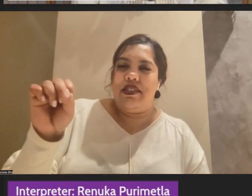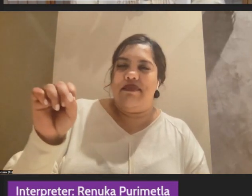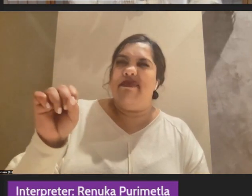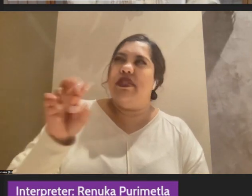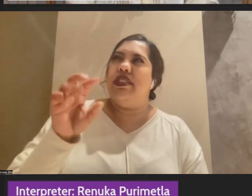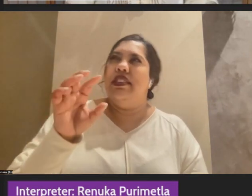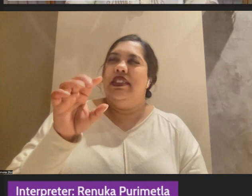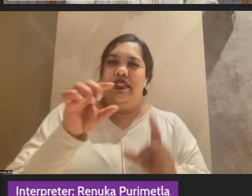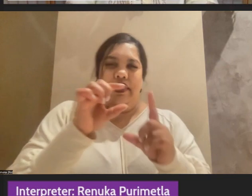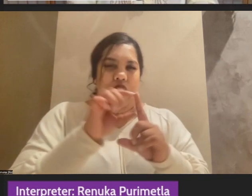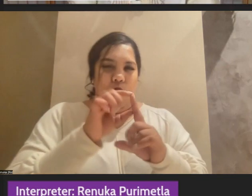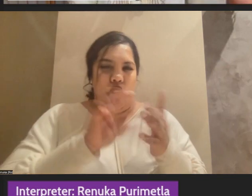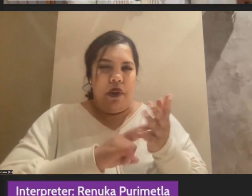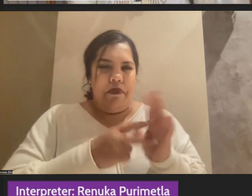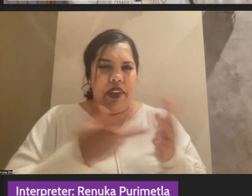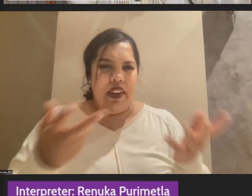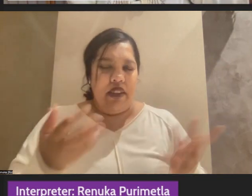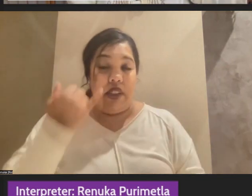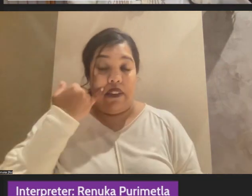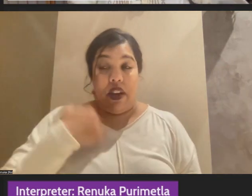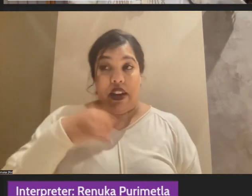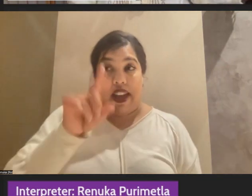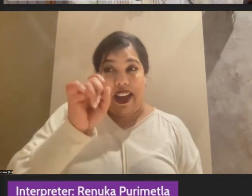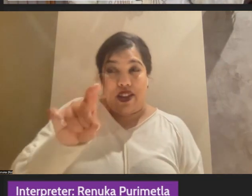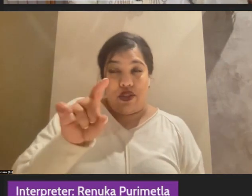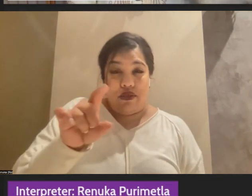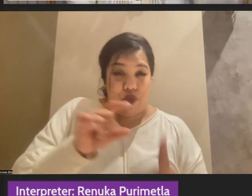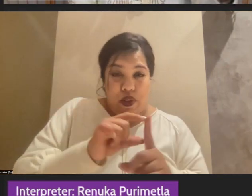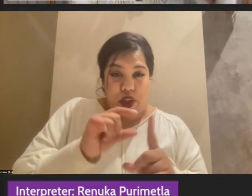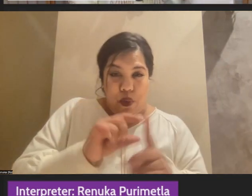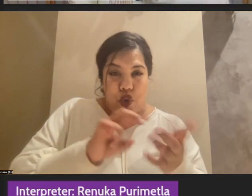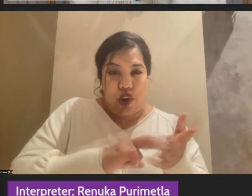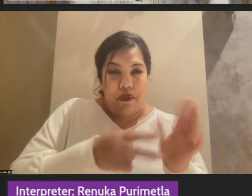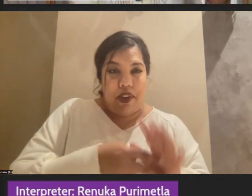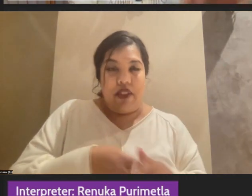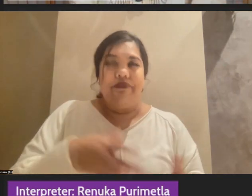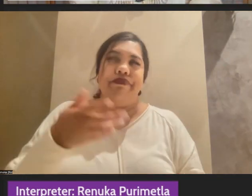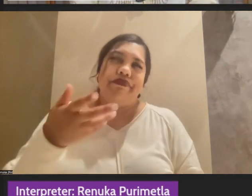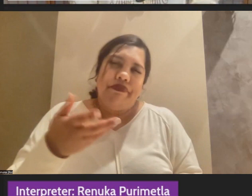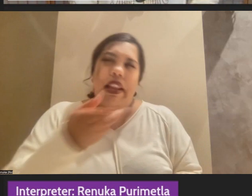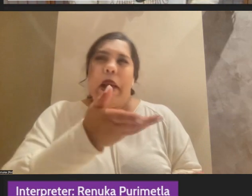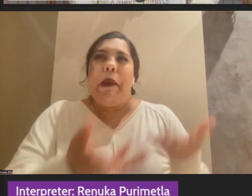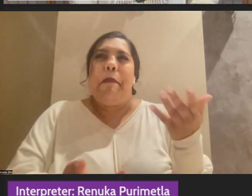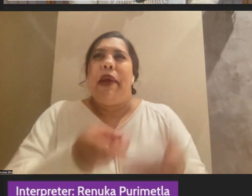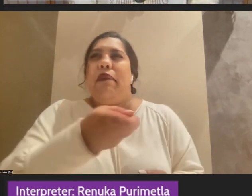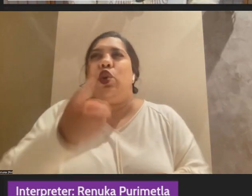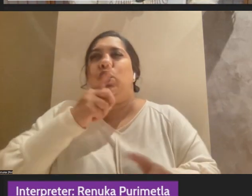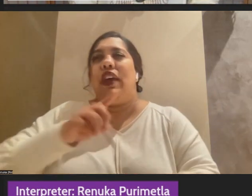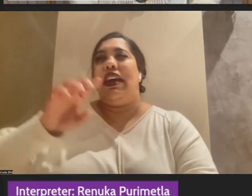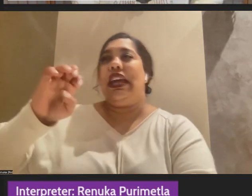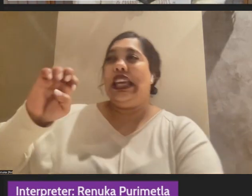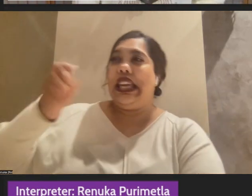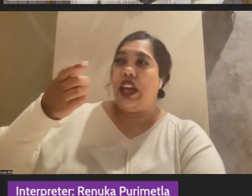this littleness? Now, there's a lot of things we, traditionally will say ego and a whole bunch of stuff.